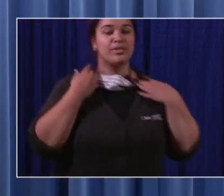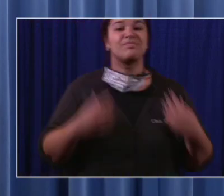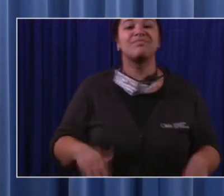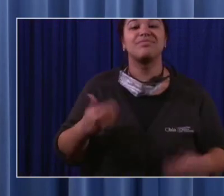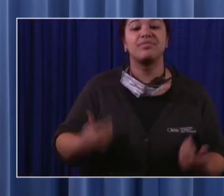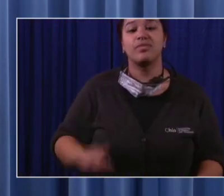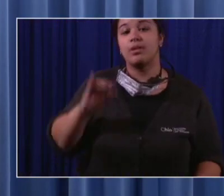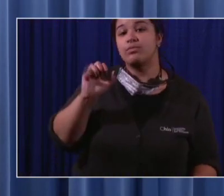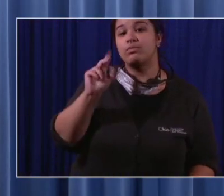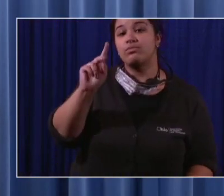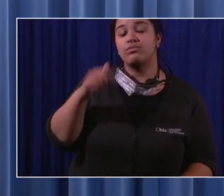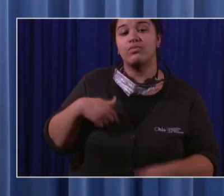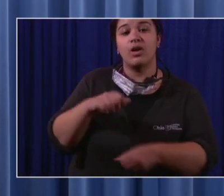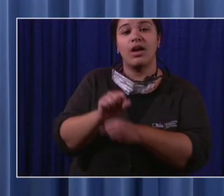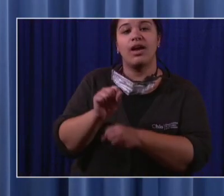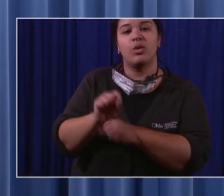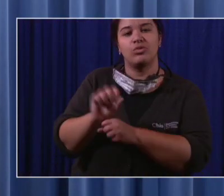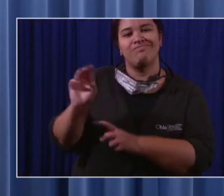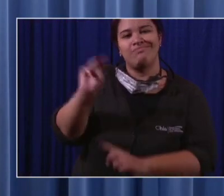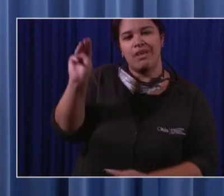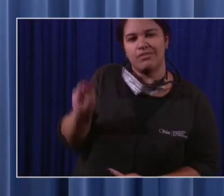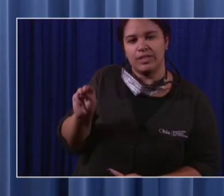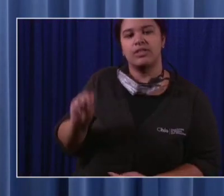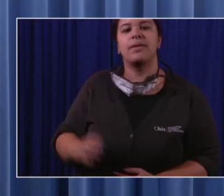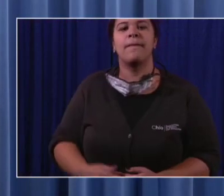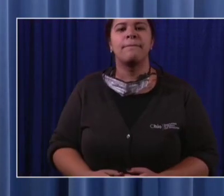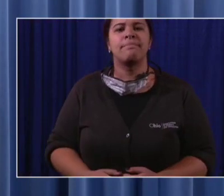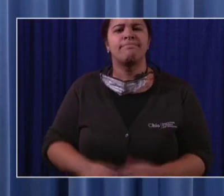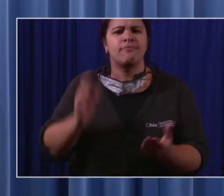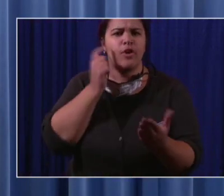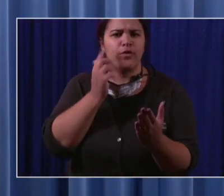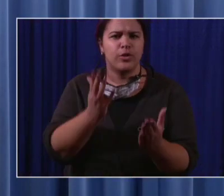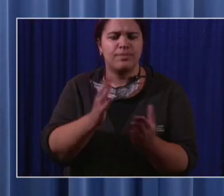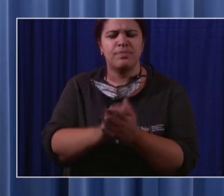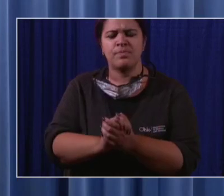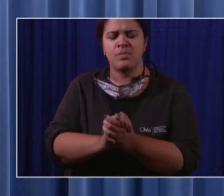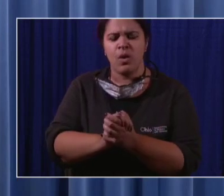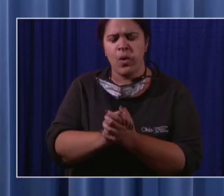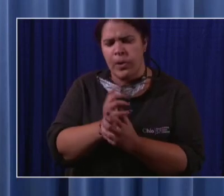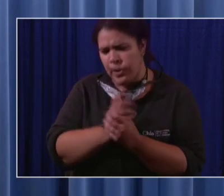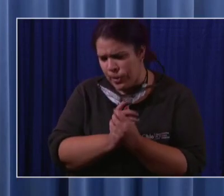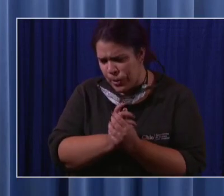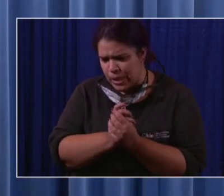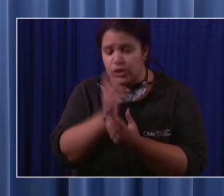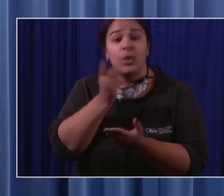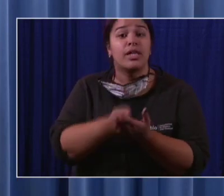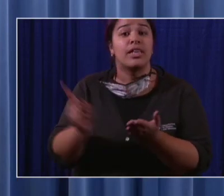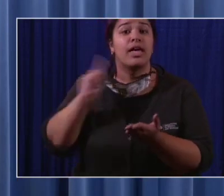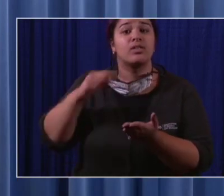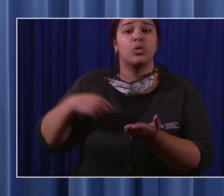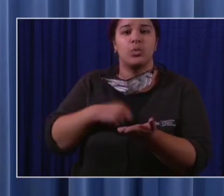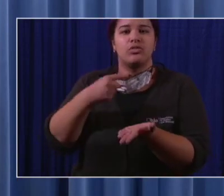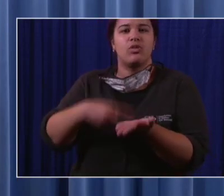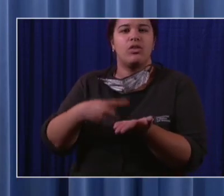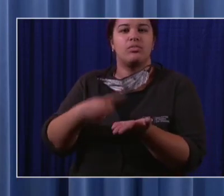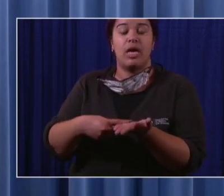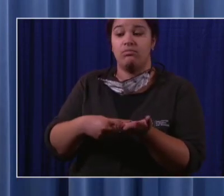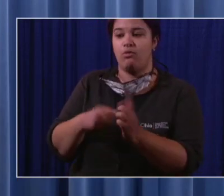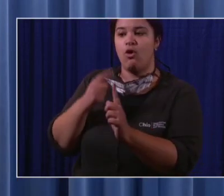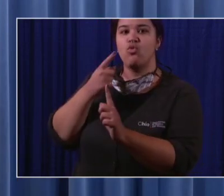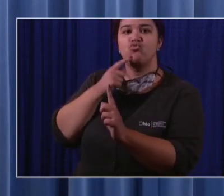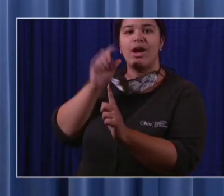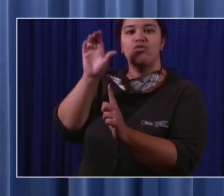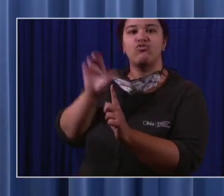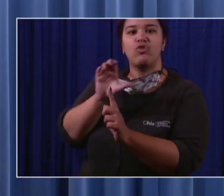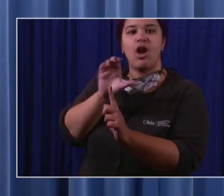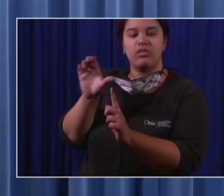Jack Windsor, WMFD-TV, Mansfield. Governor, last week we discussed your Red Cross estimate that no less